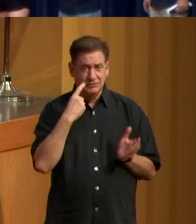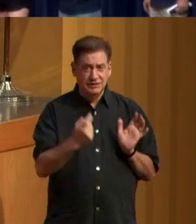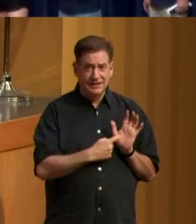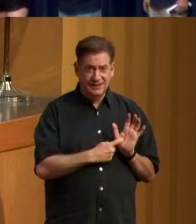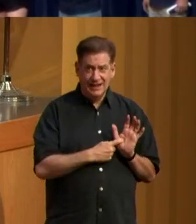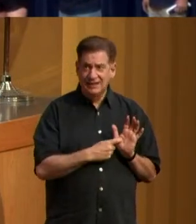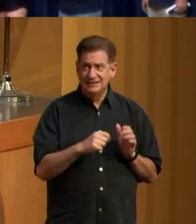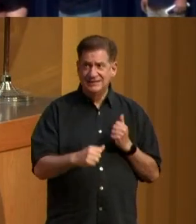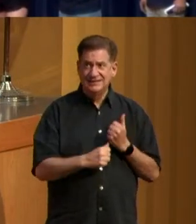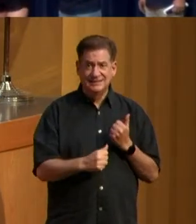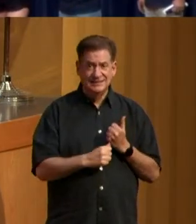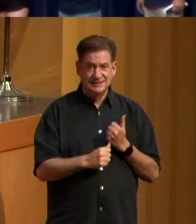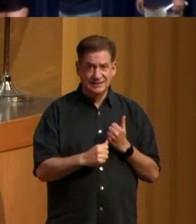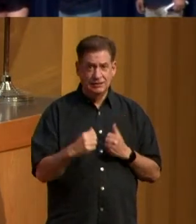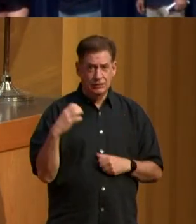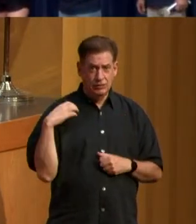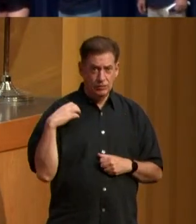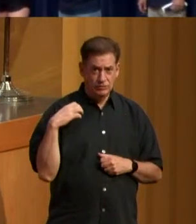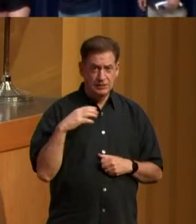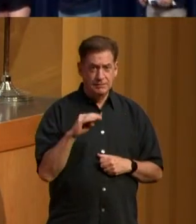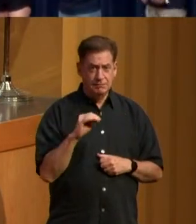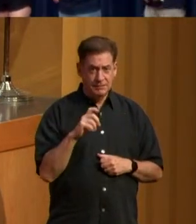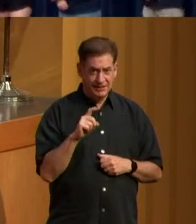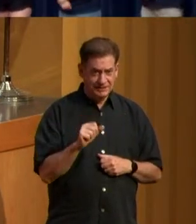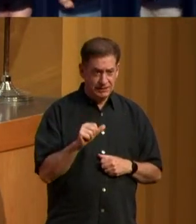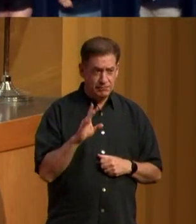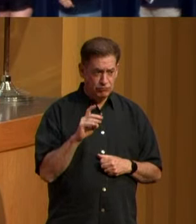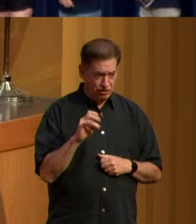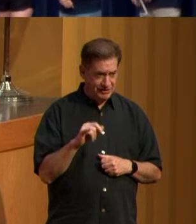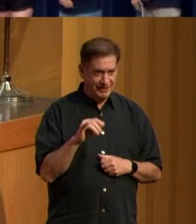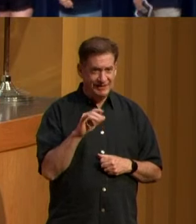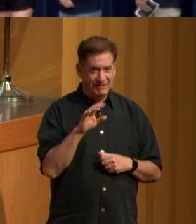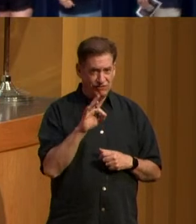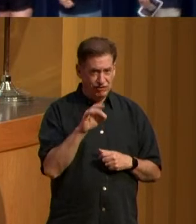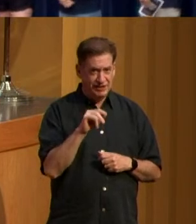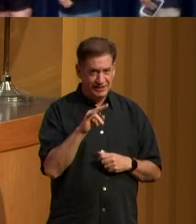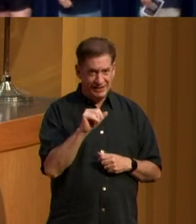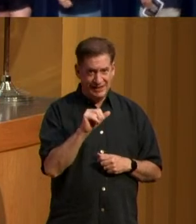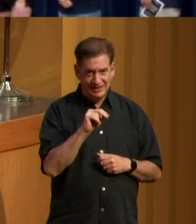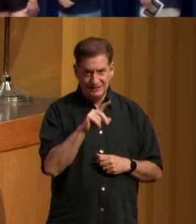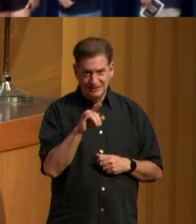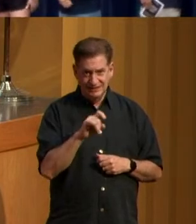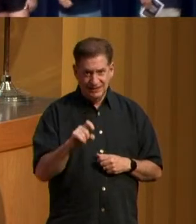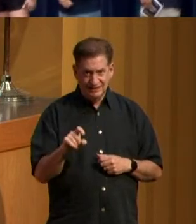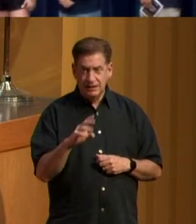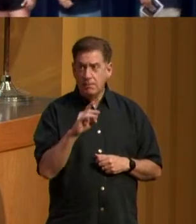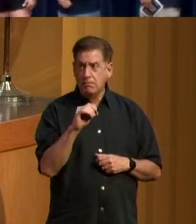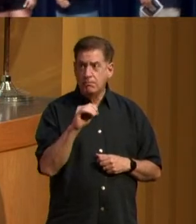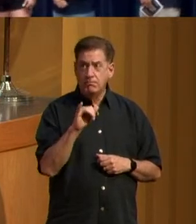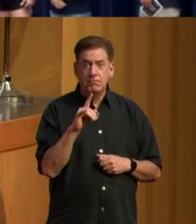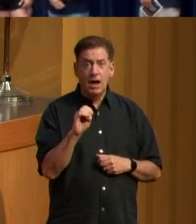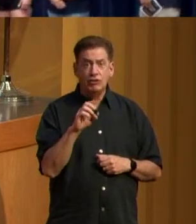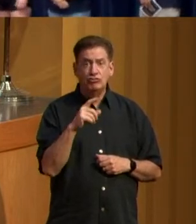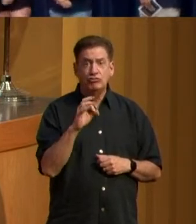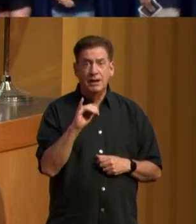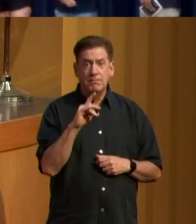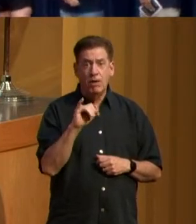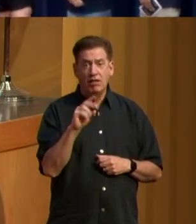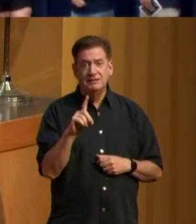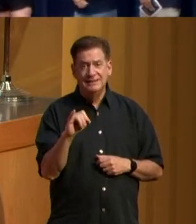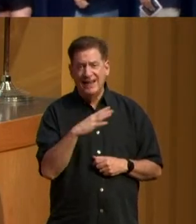the assistant coaches, Alyssa Fernie Fernandez, Mike Grimaldi, and Elvis